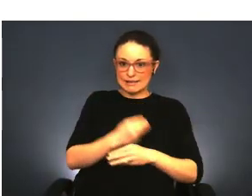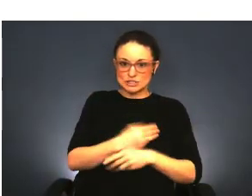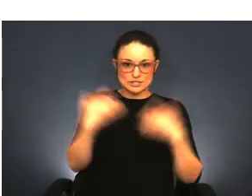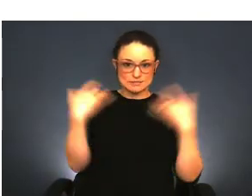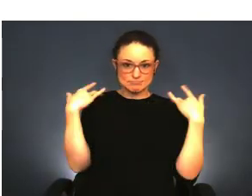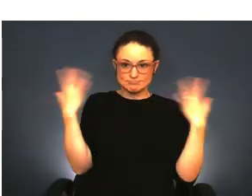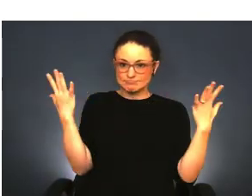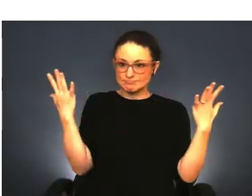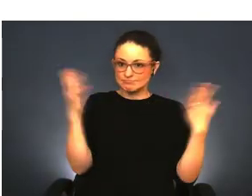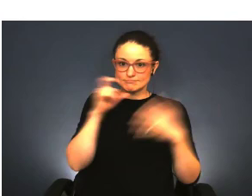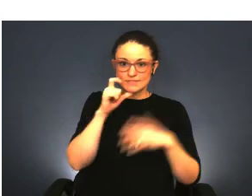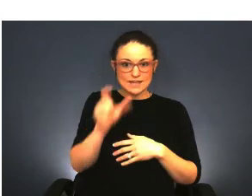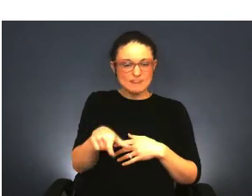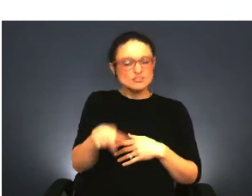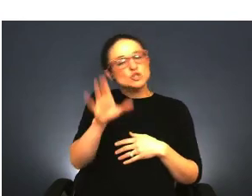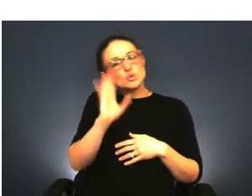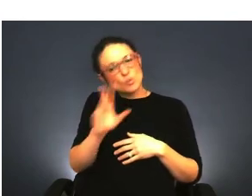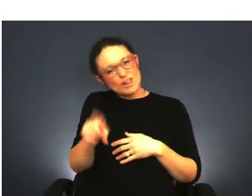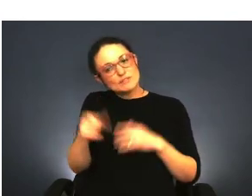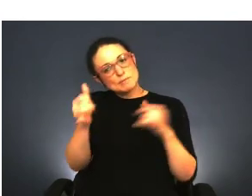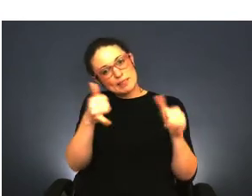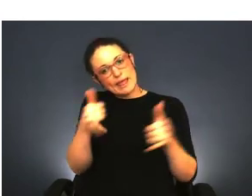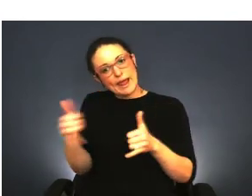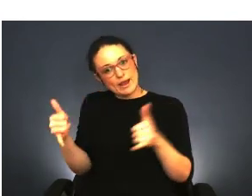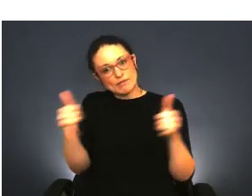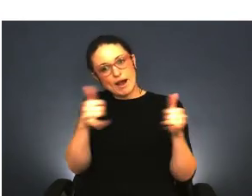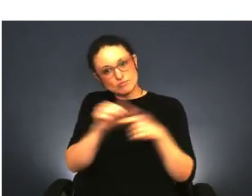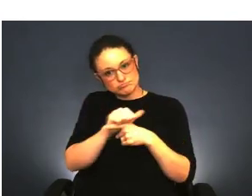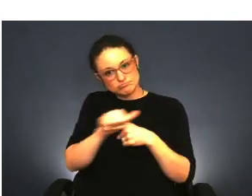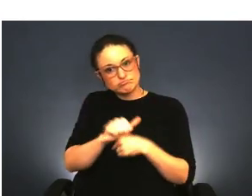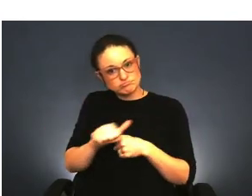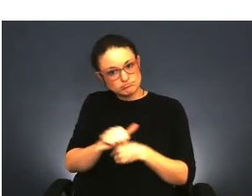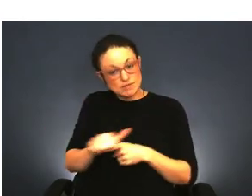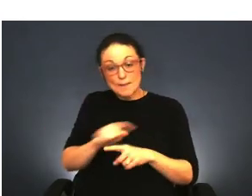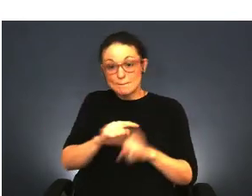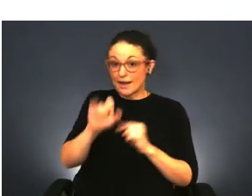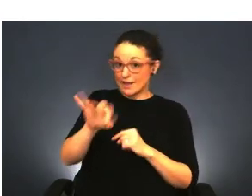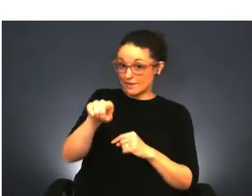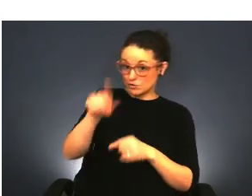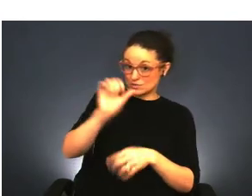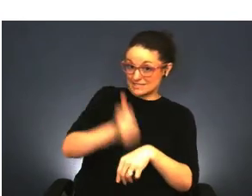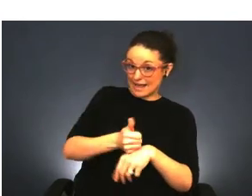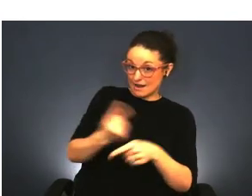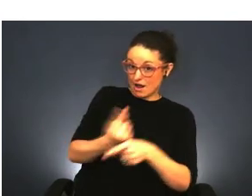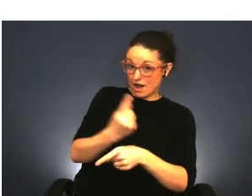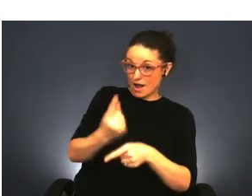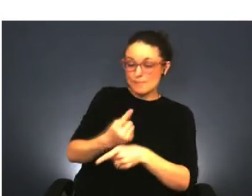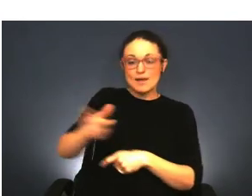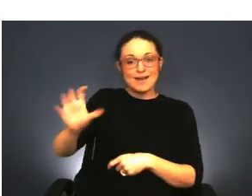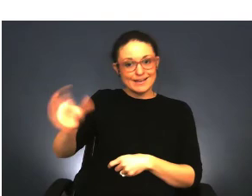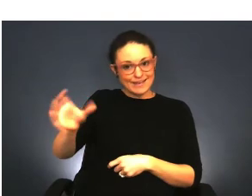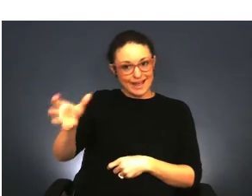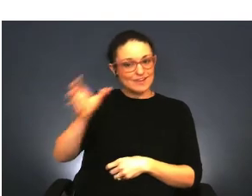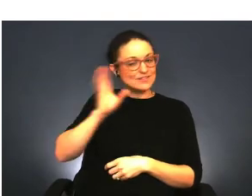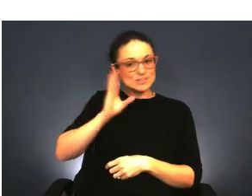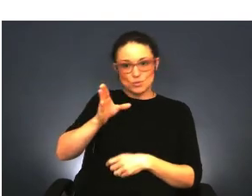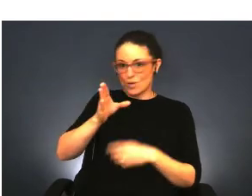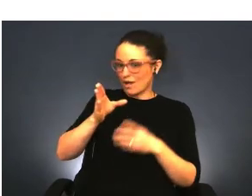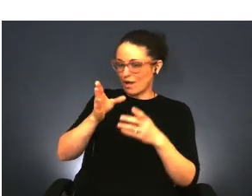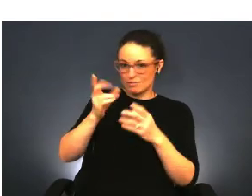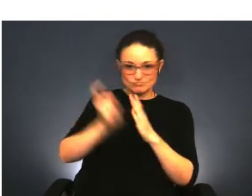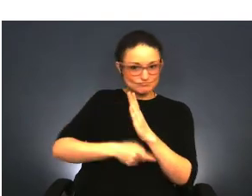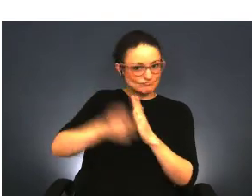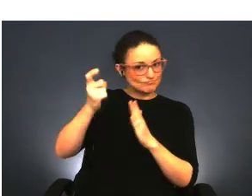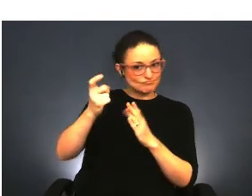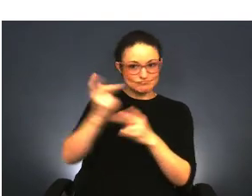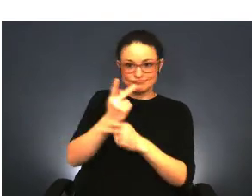play with this a little bit to get used to it, but know that if you set it up, Canvas is going to take care of these calculations for you. And